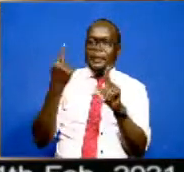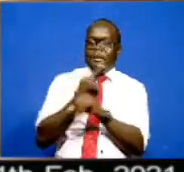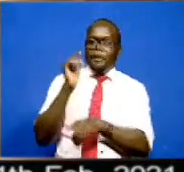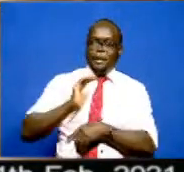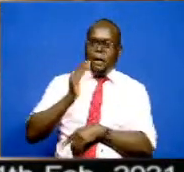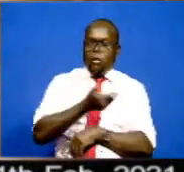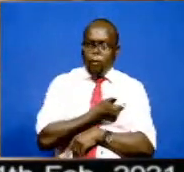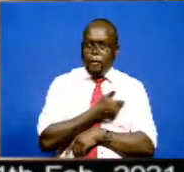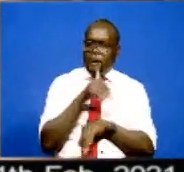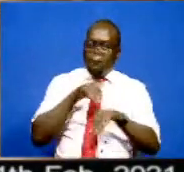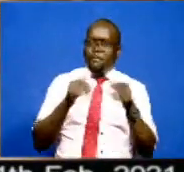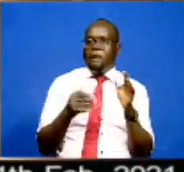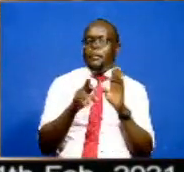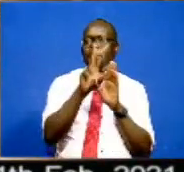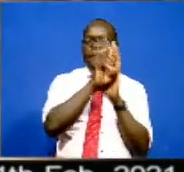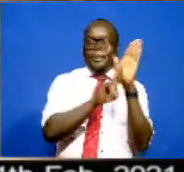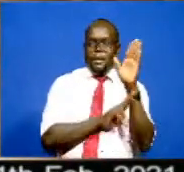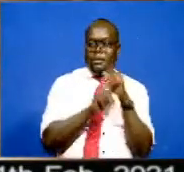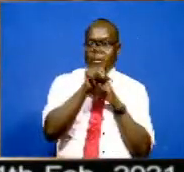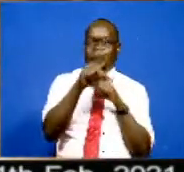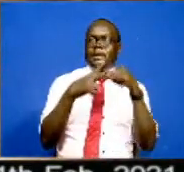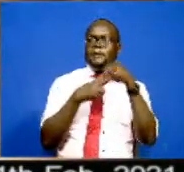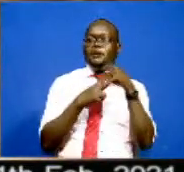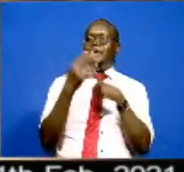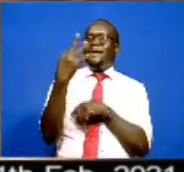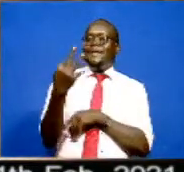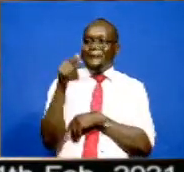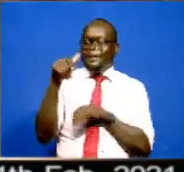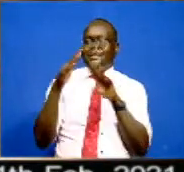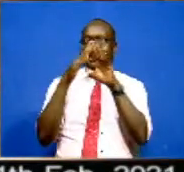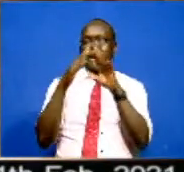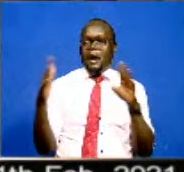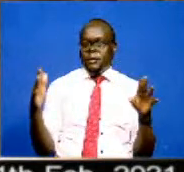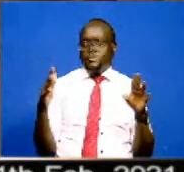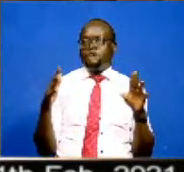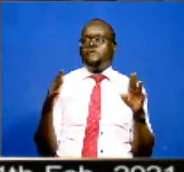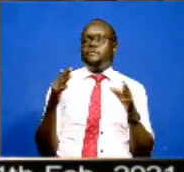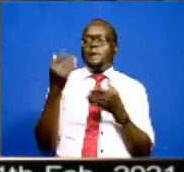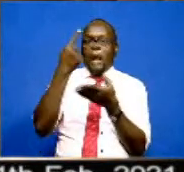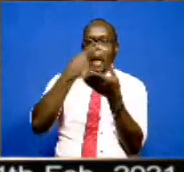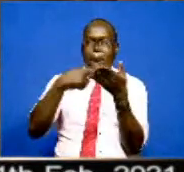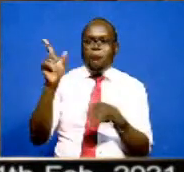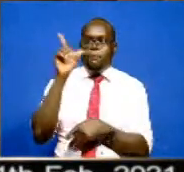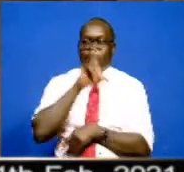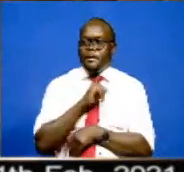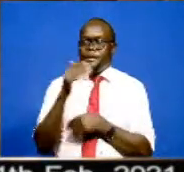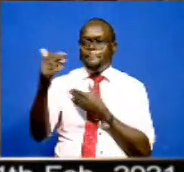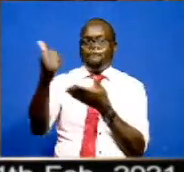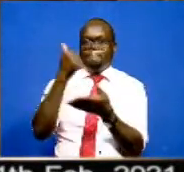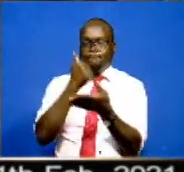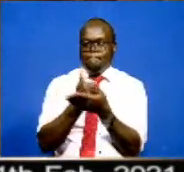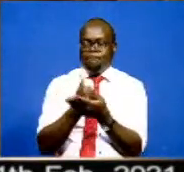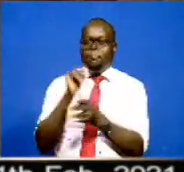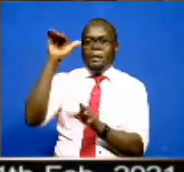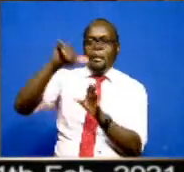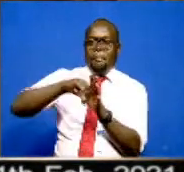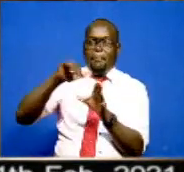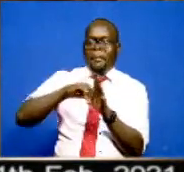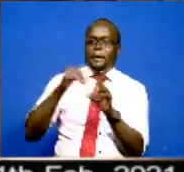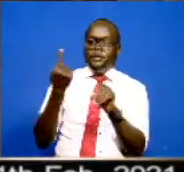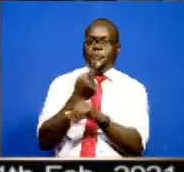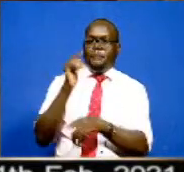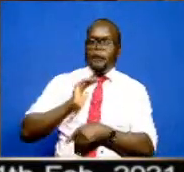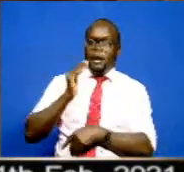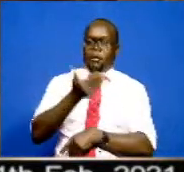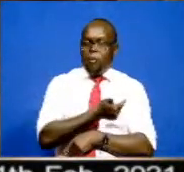pursuant to the provisions of Standing Order number 173. This House further approves the appointment of the following members to the respective